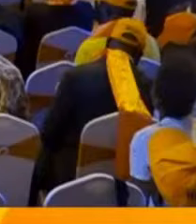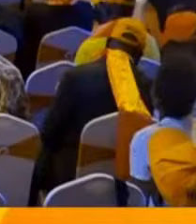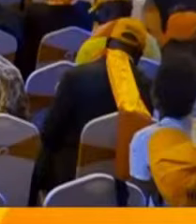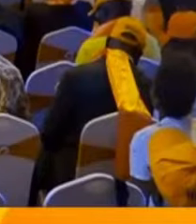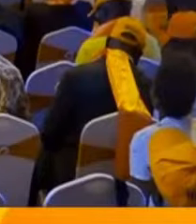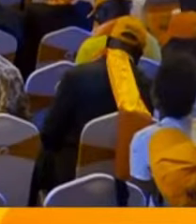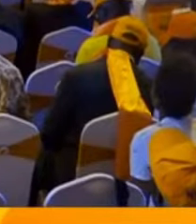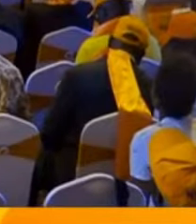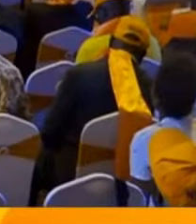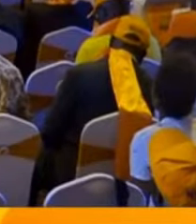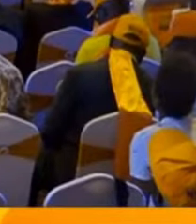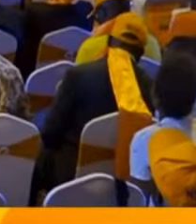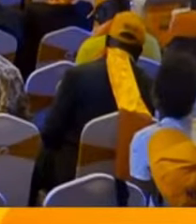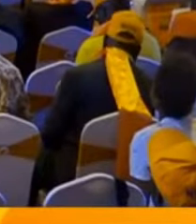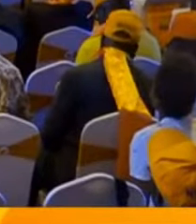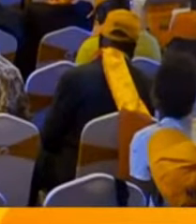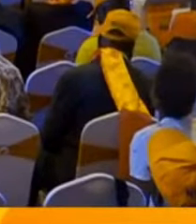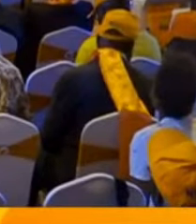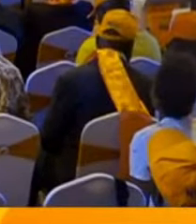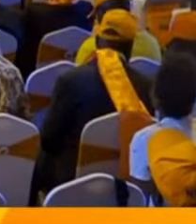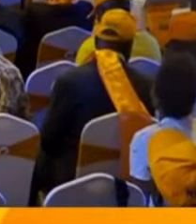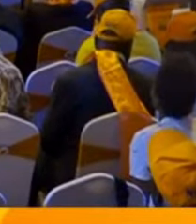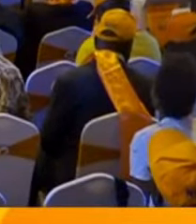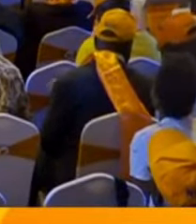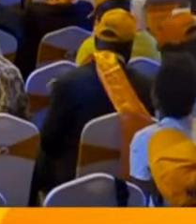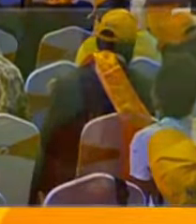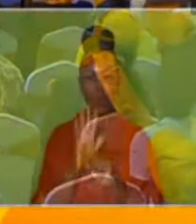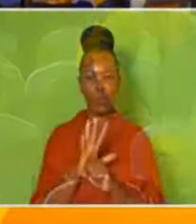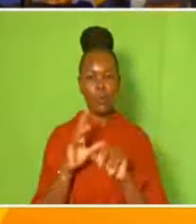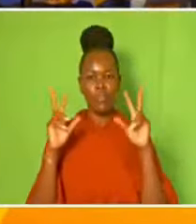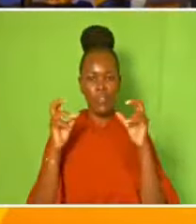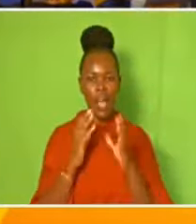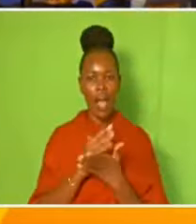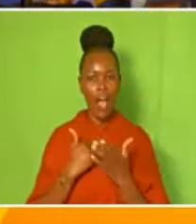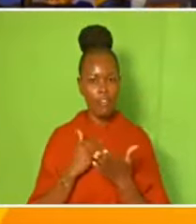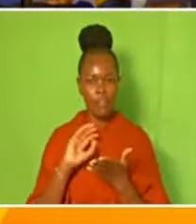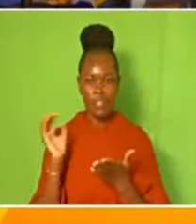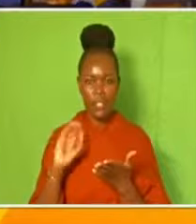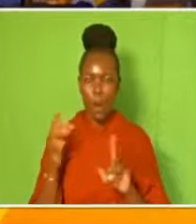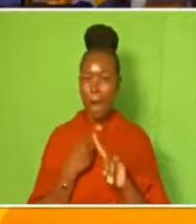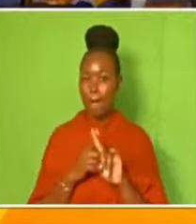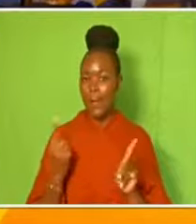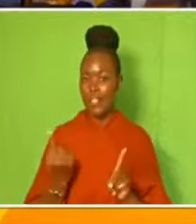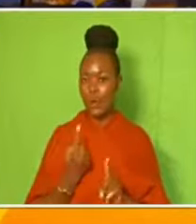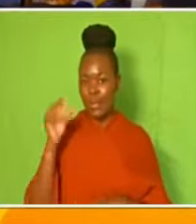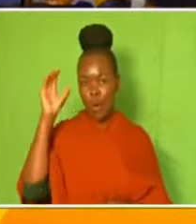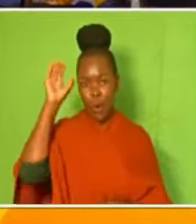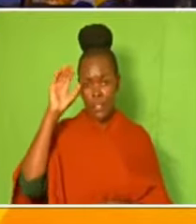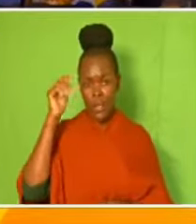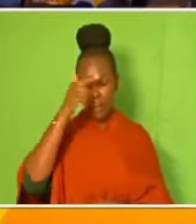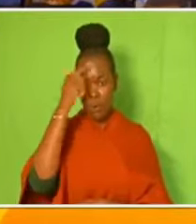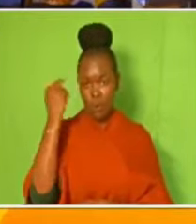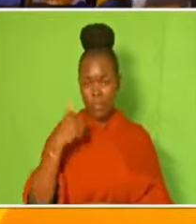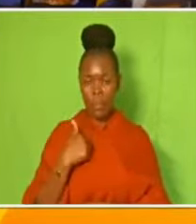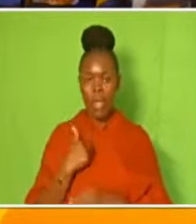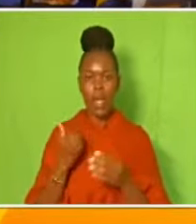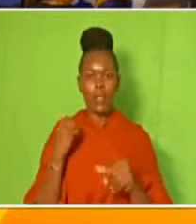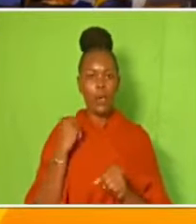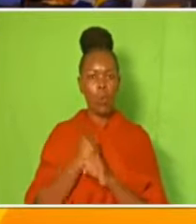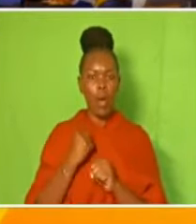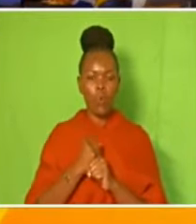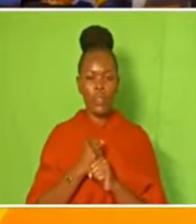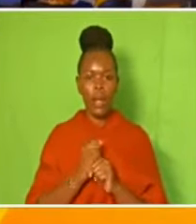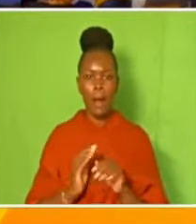Ladies and gentlemen, I think I have no much issues to raise. However, considering the fact that I deal with issues of